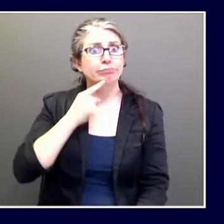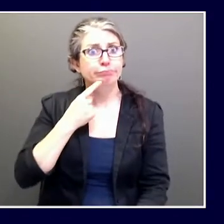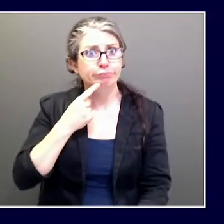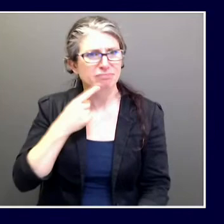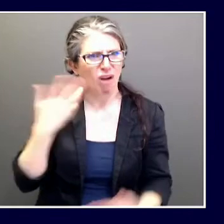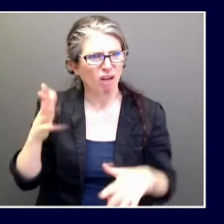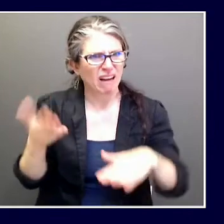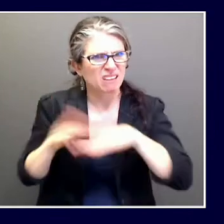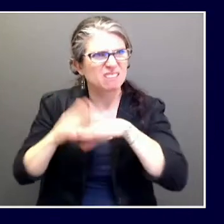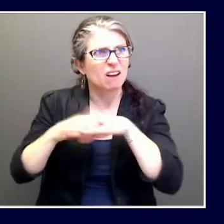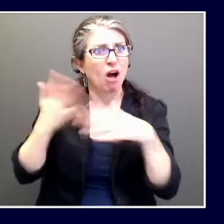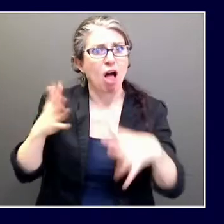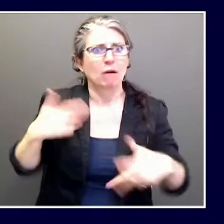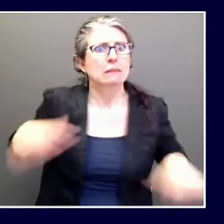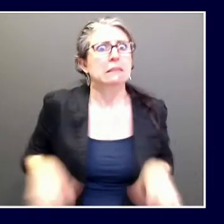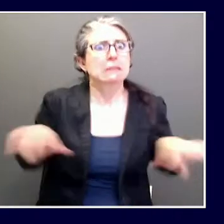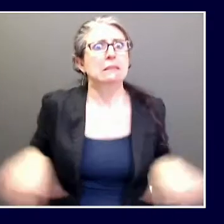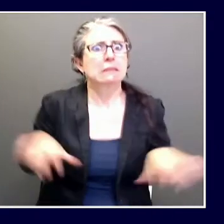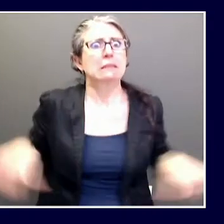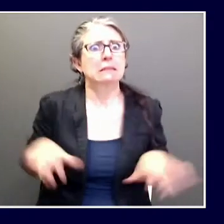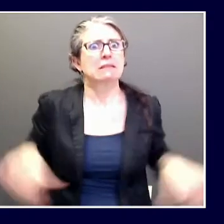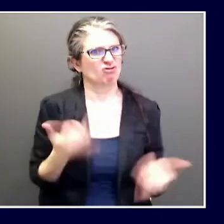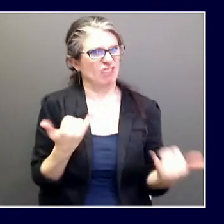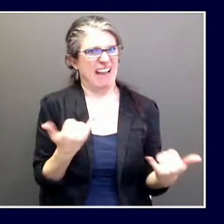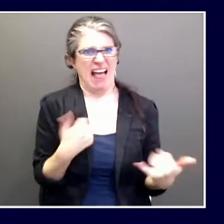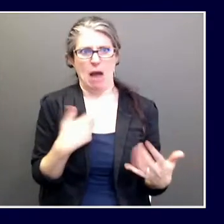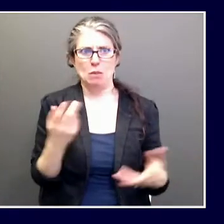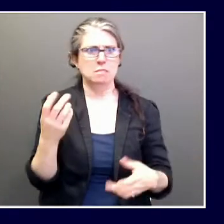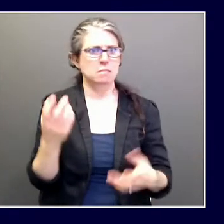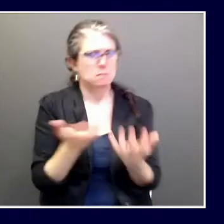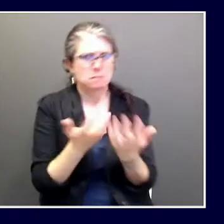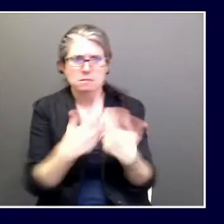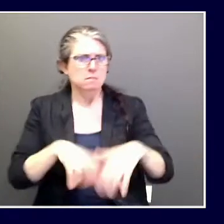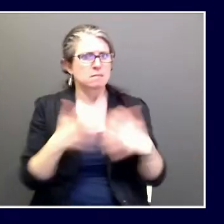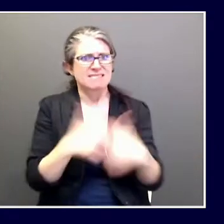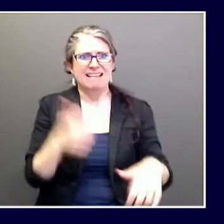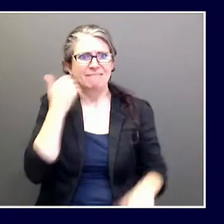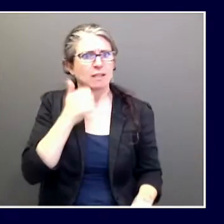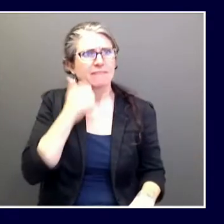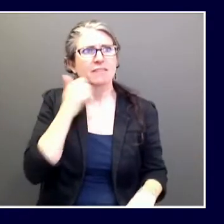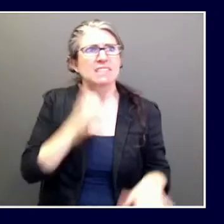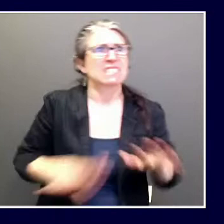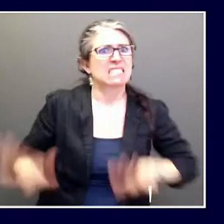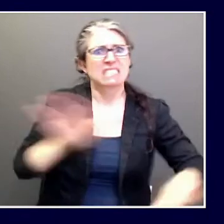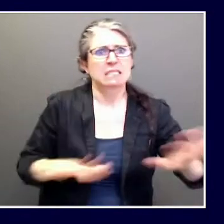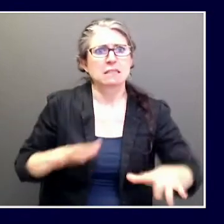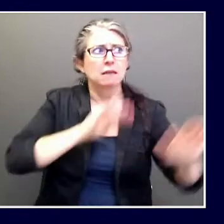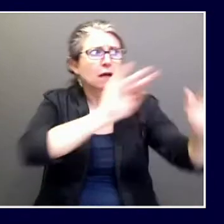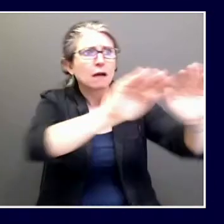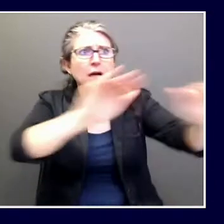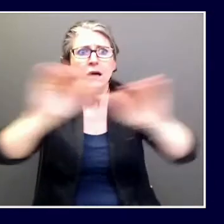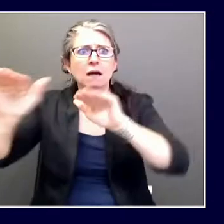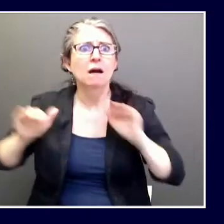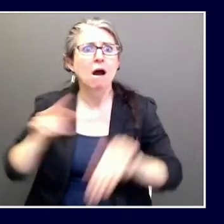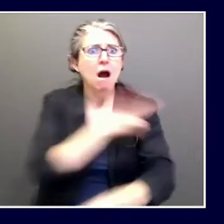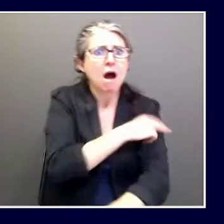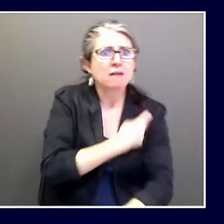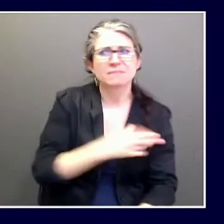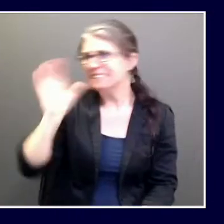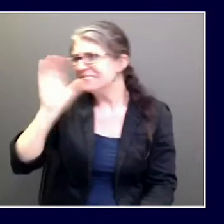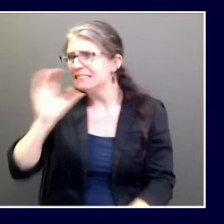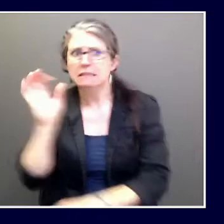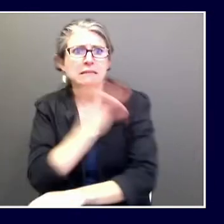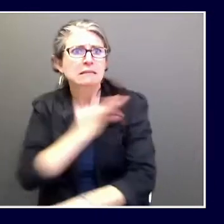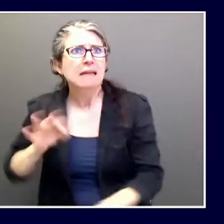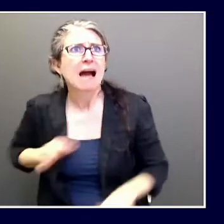on what the needs are. We are working with some hospitals on staffing nursing facility beds to decompress those